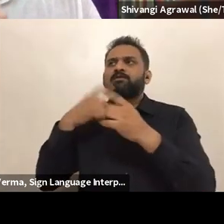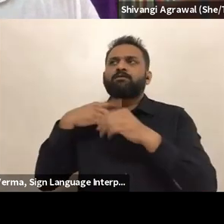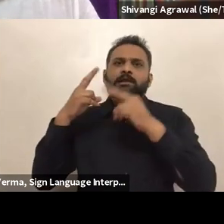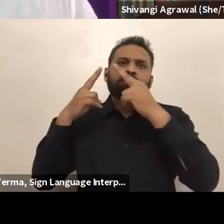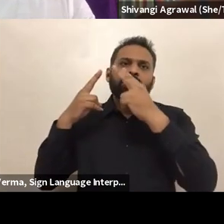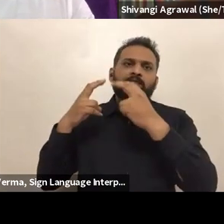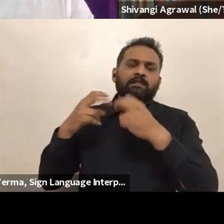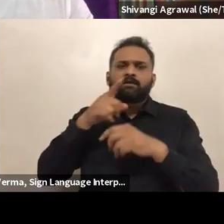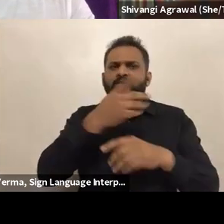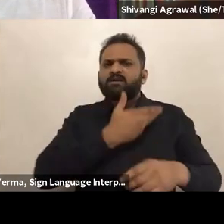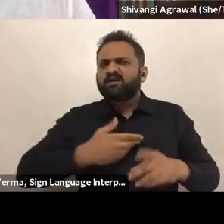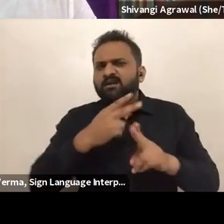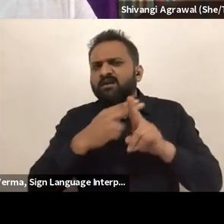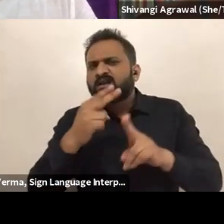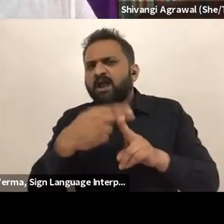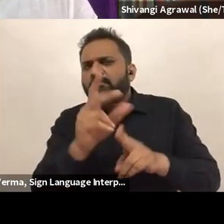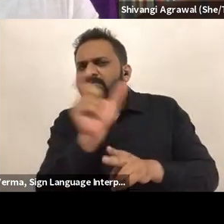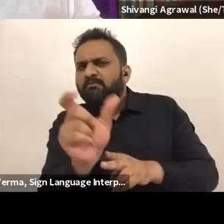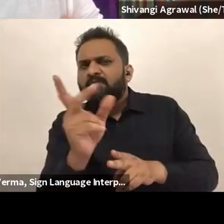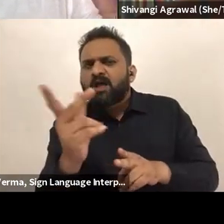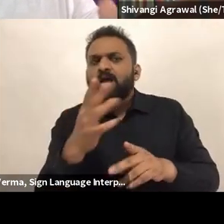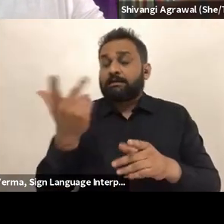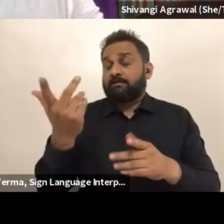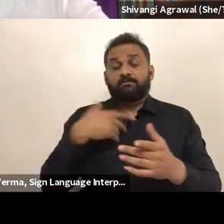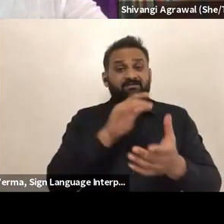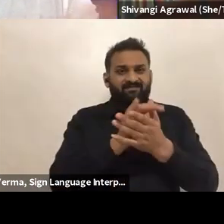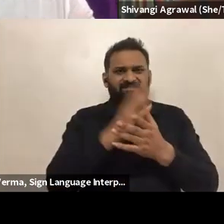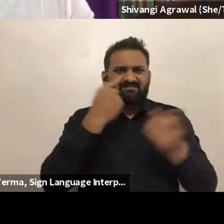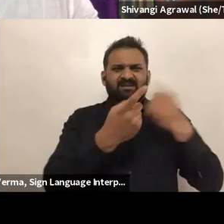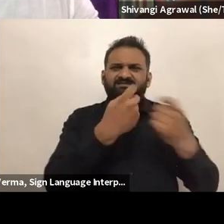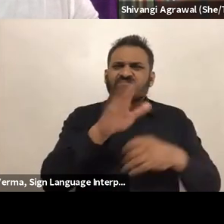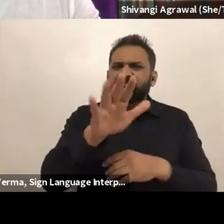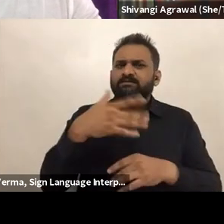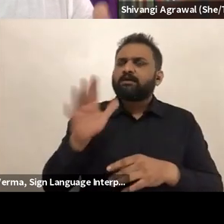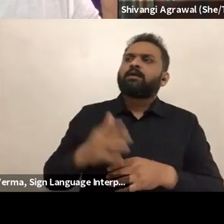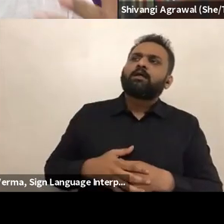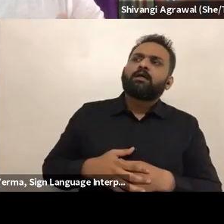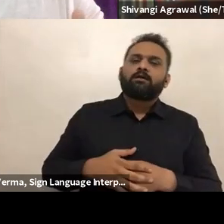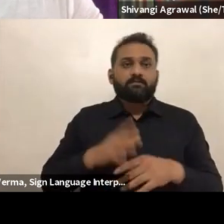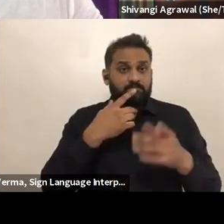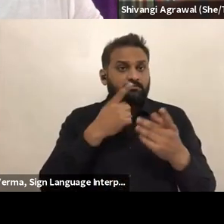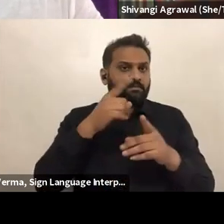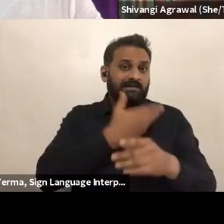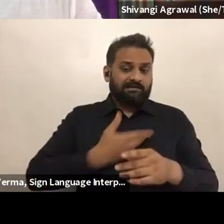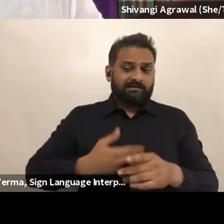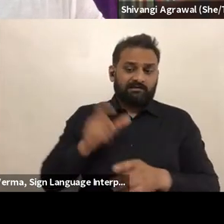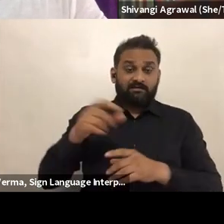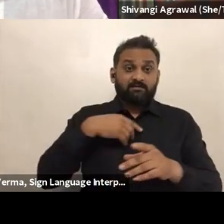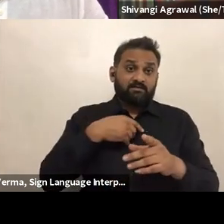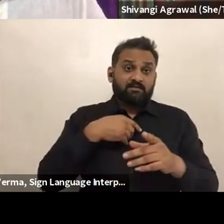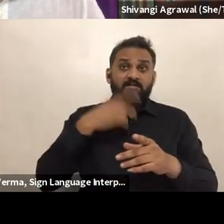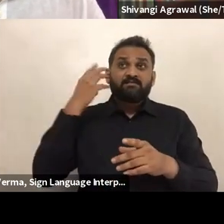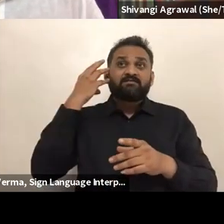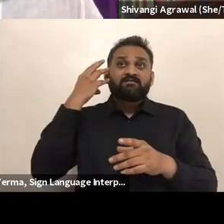surname, even though my friends knew what they were saying, and they had to ask them to just quiet down. but their parents would want to know